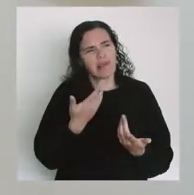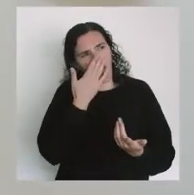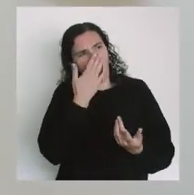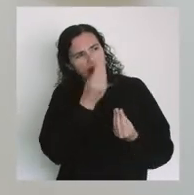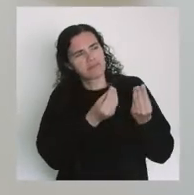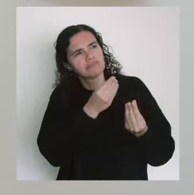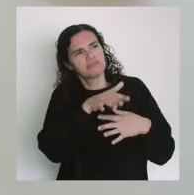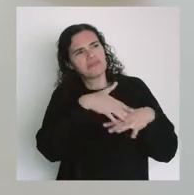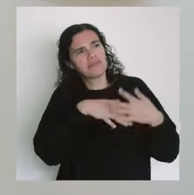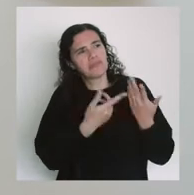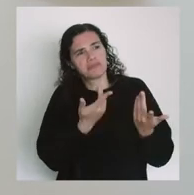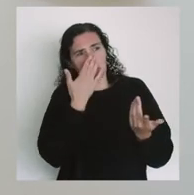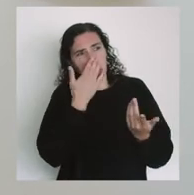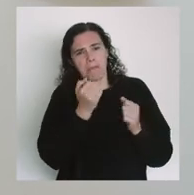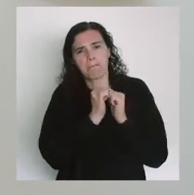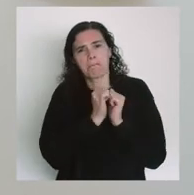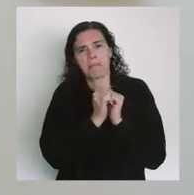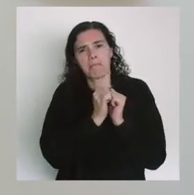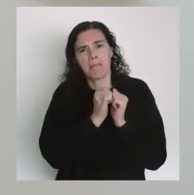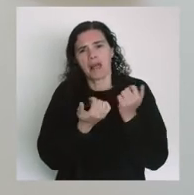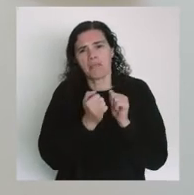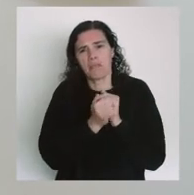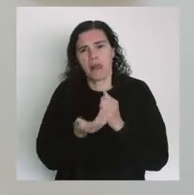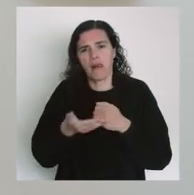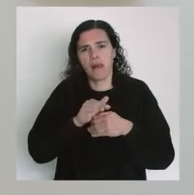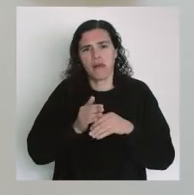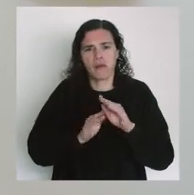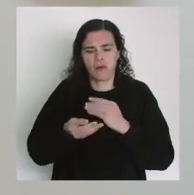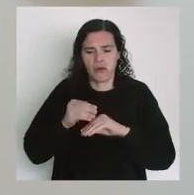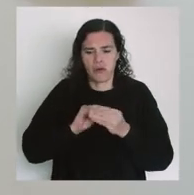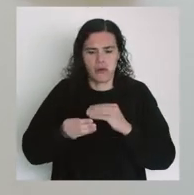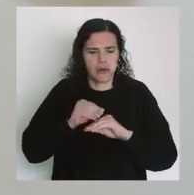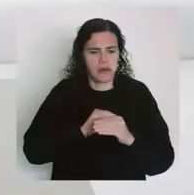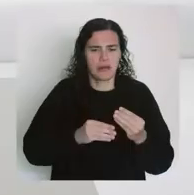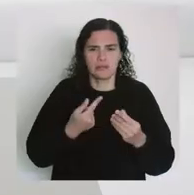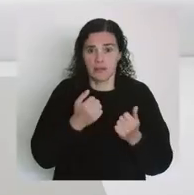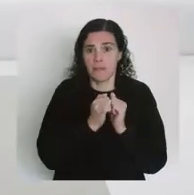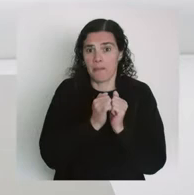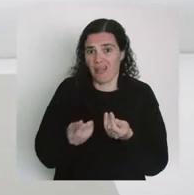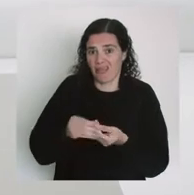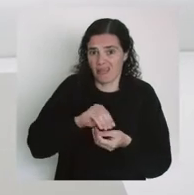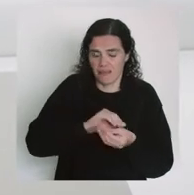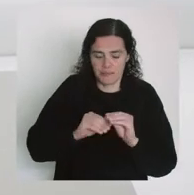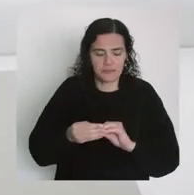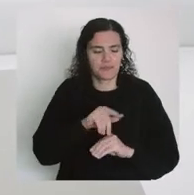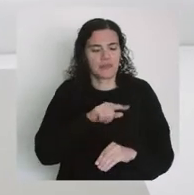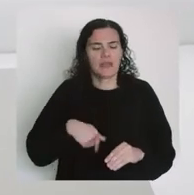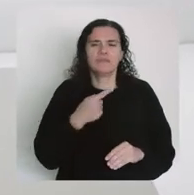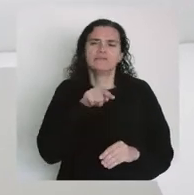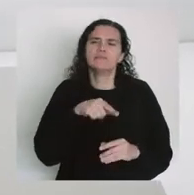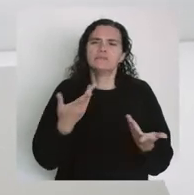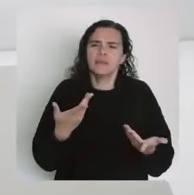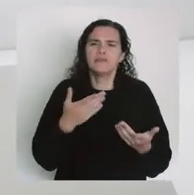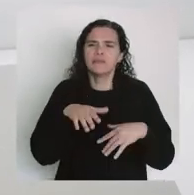it's made out of piece of paper, paper cut, origami, folded paper. So